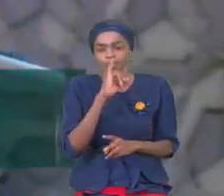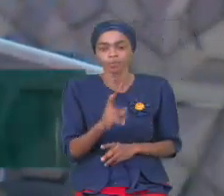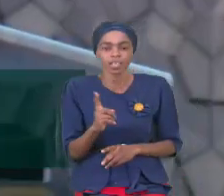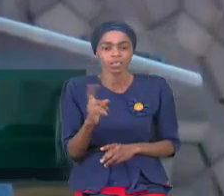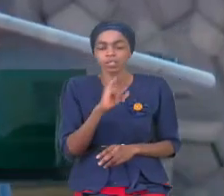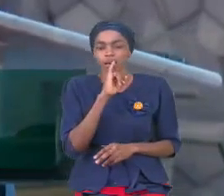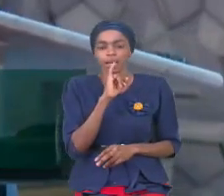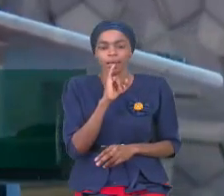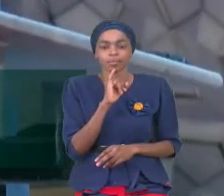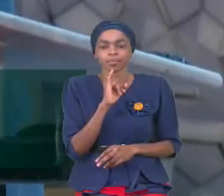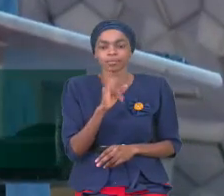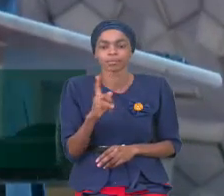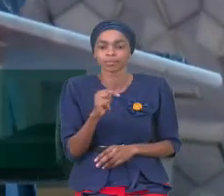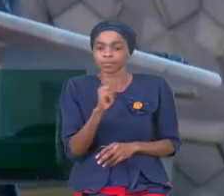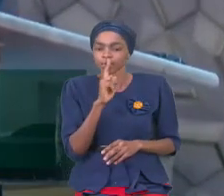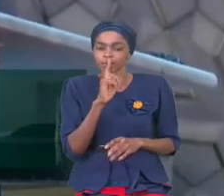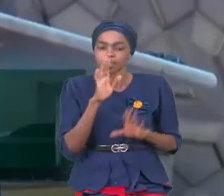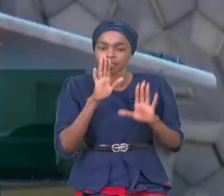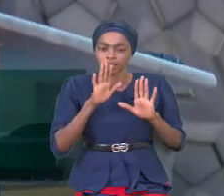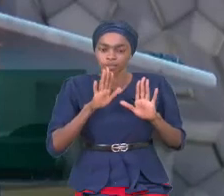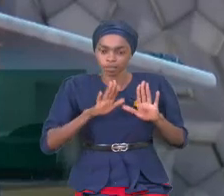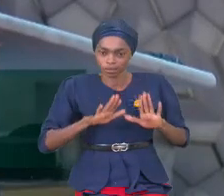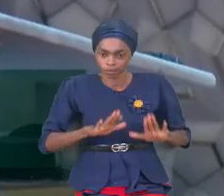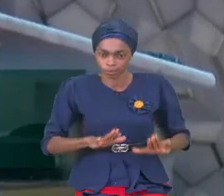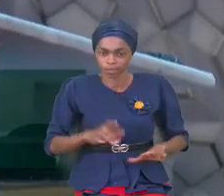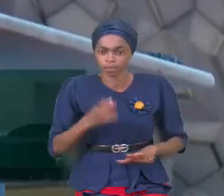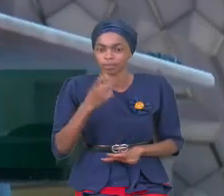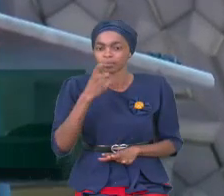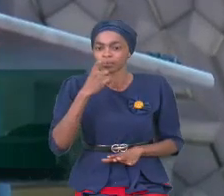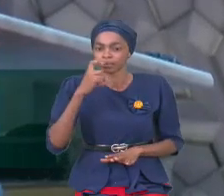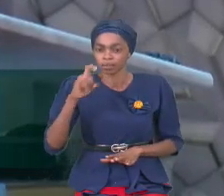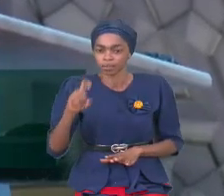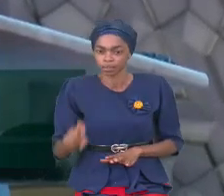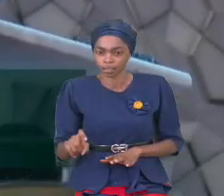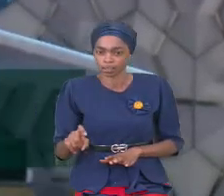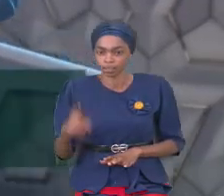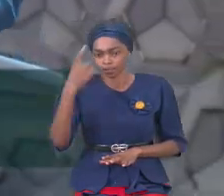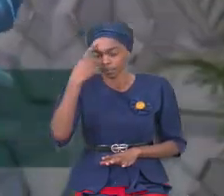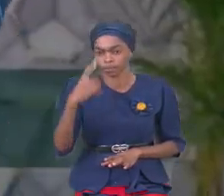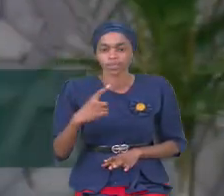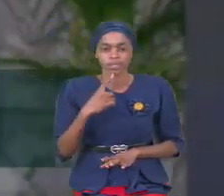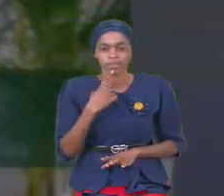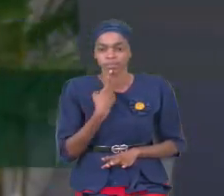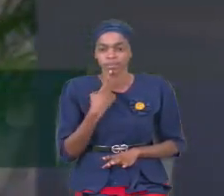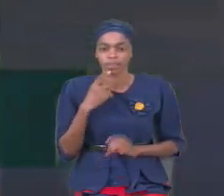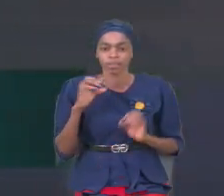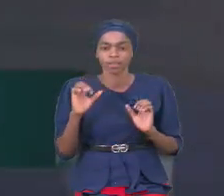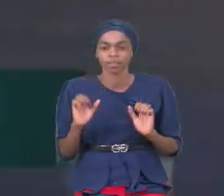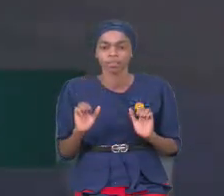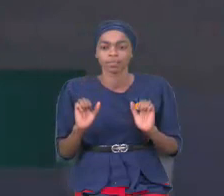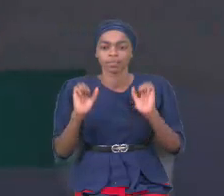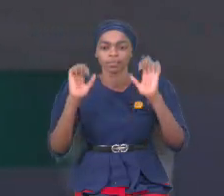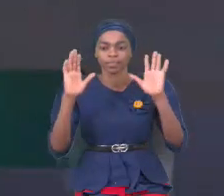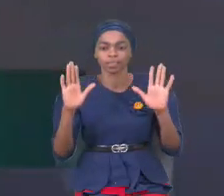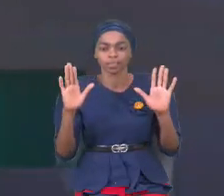The solemn charge for fervent dedication. We're looking at Jonah again, chapter 3,